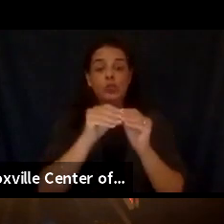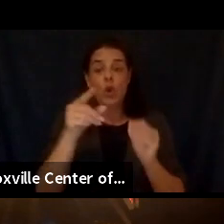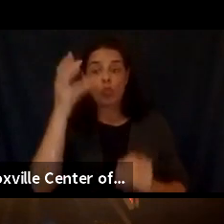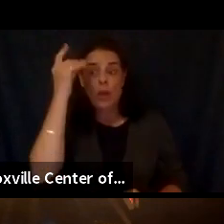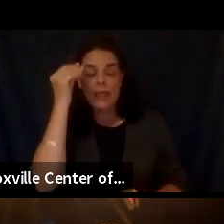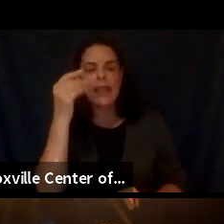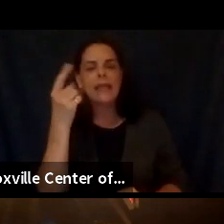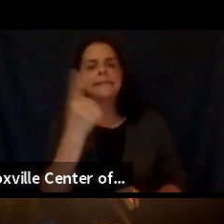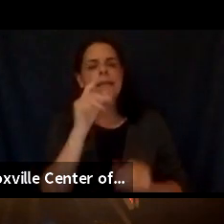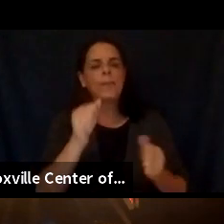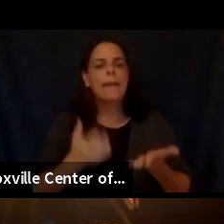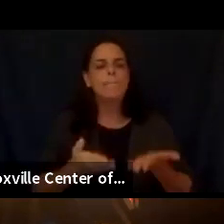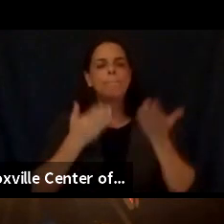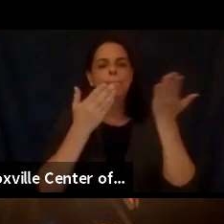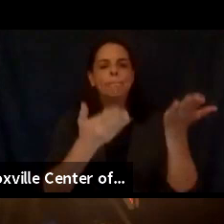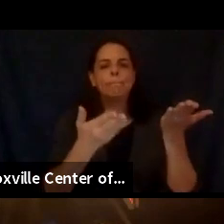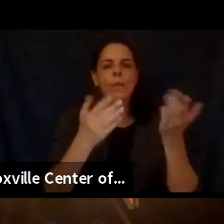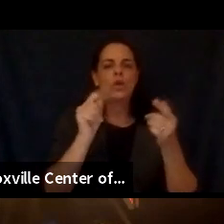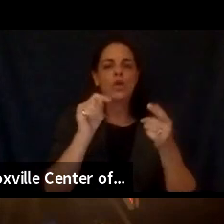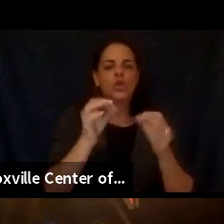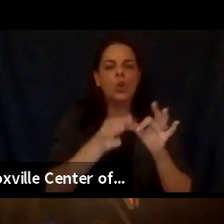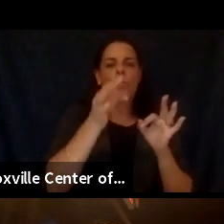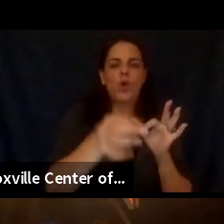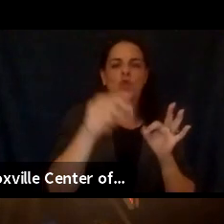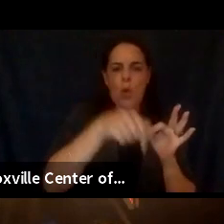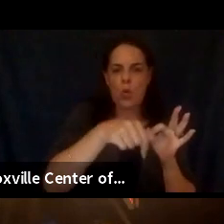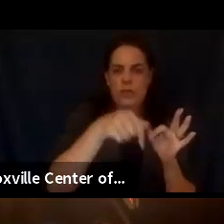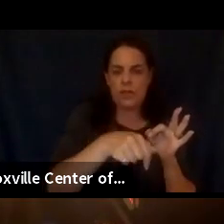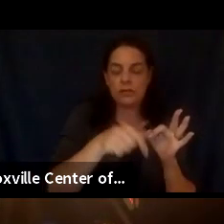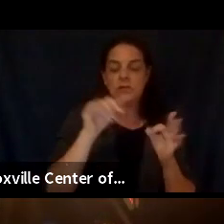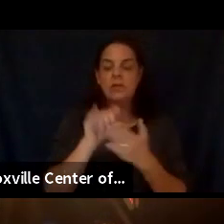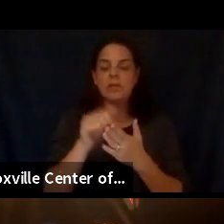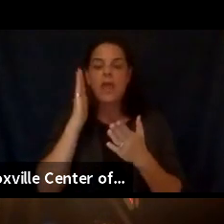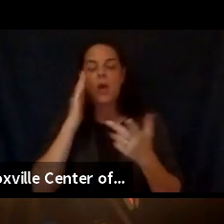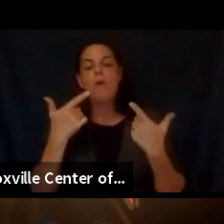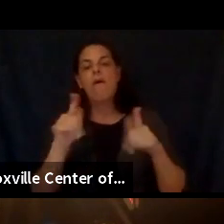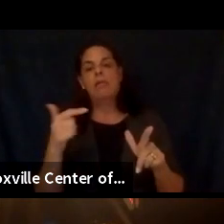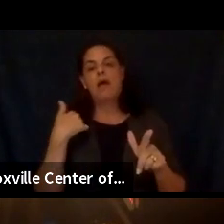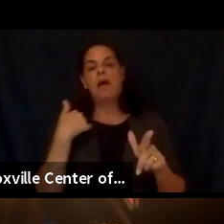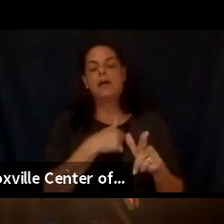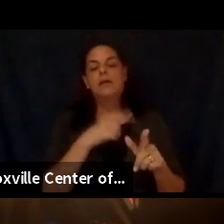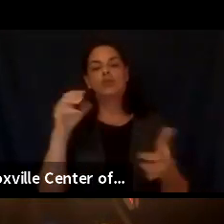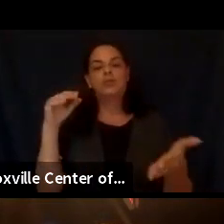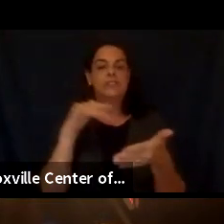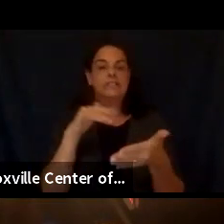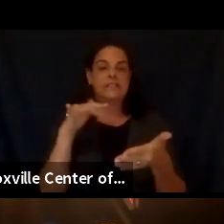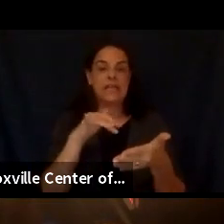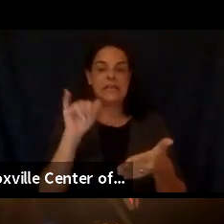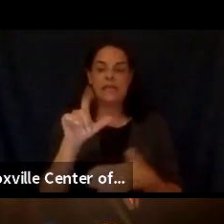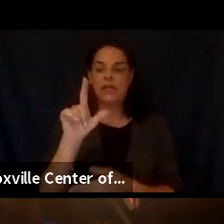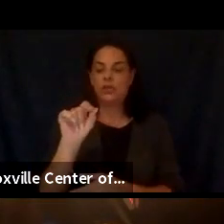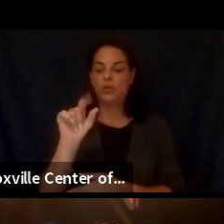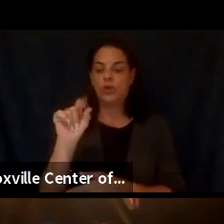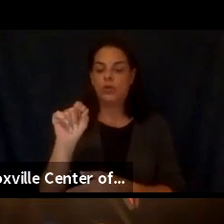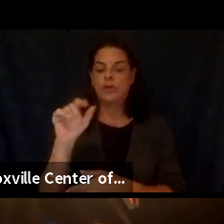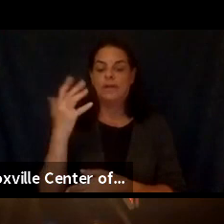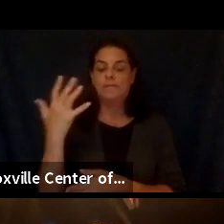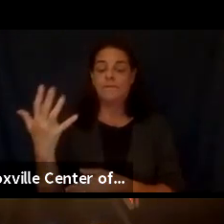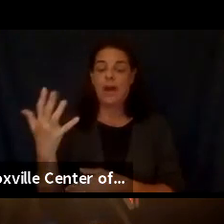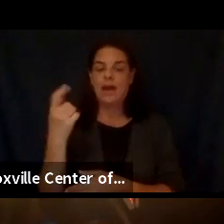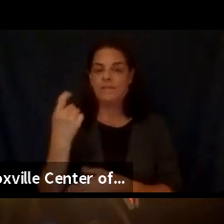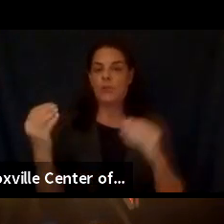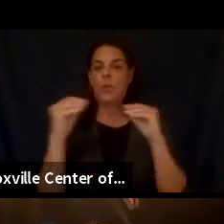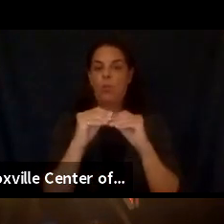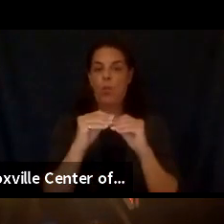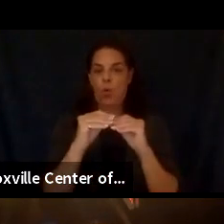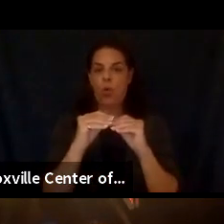I'm correct from a parliamentary standpoint, which would allow us to study this 2005 a little bit